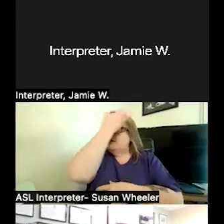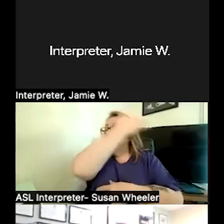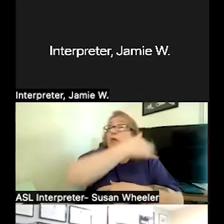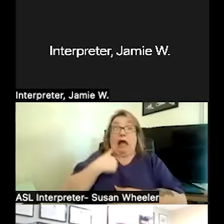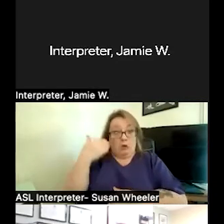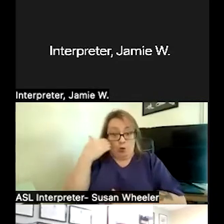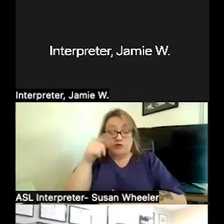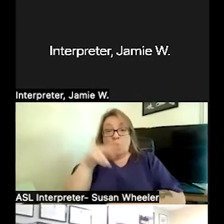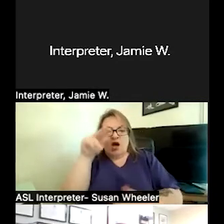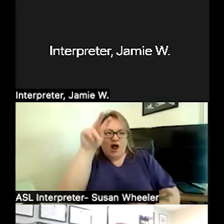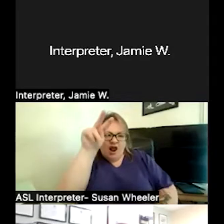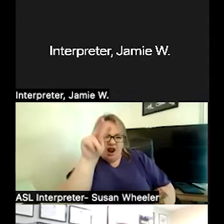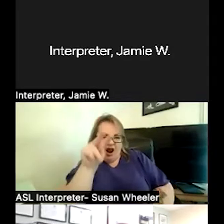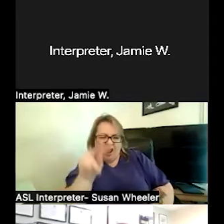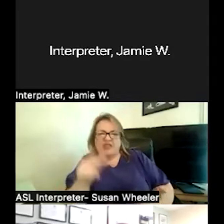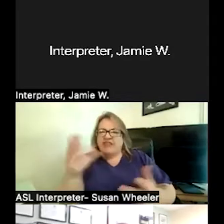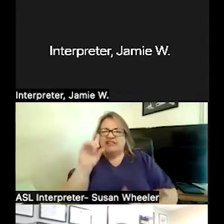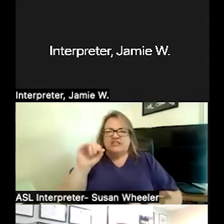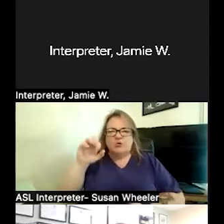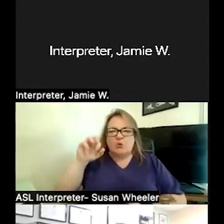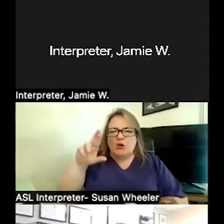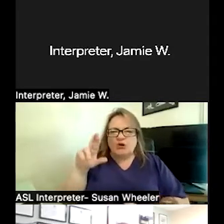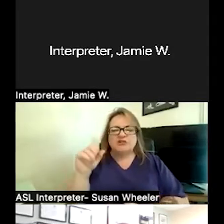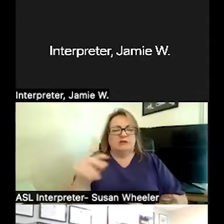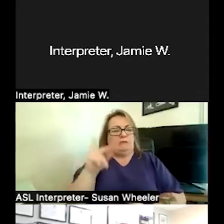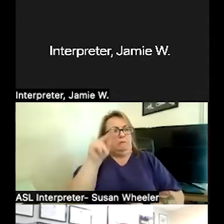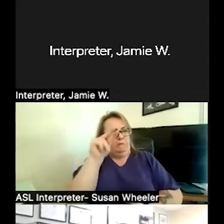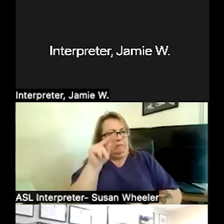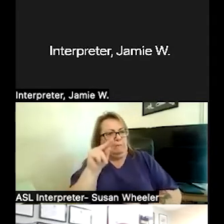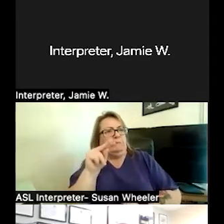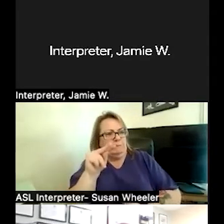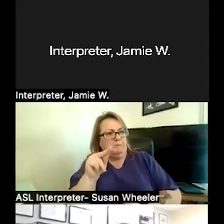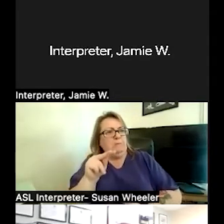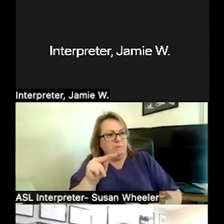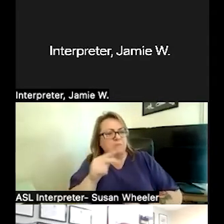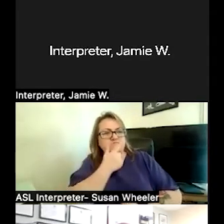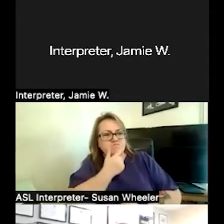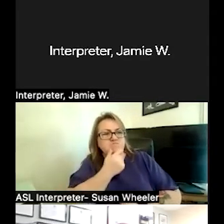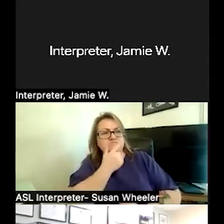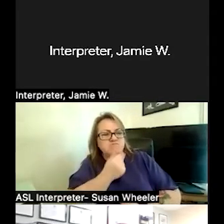look at a lot of these disorders, and we'll be talking about this throughout the presentation,